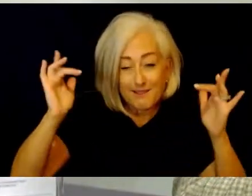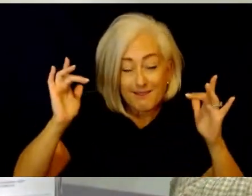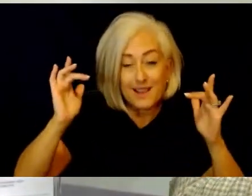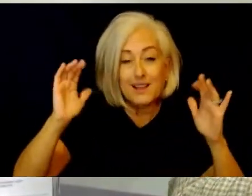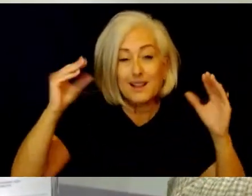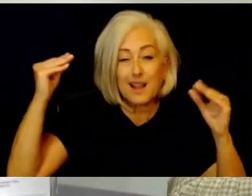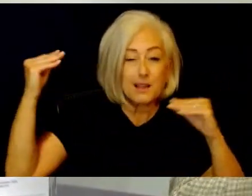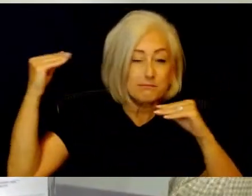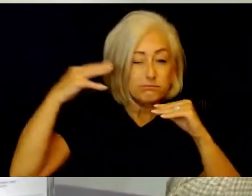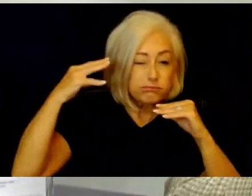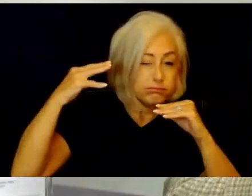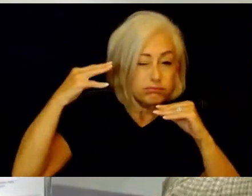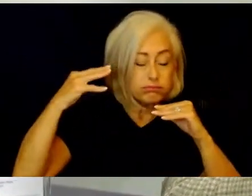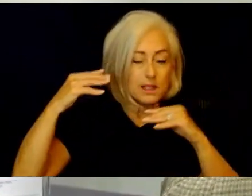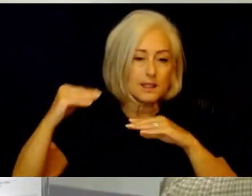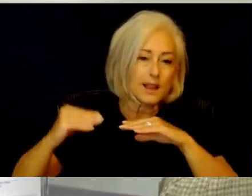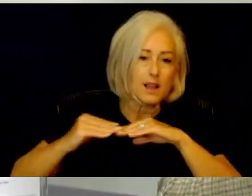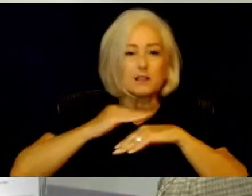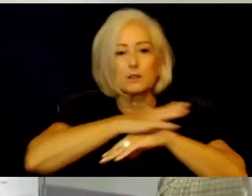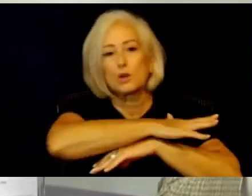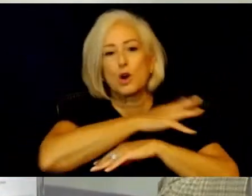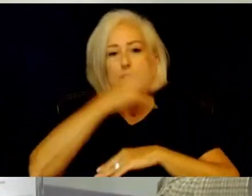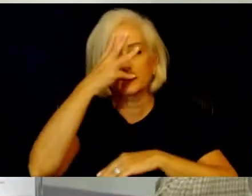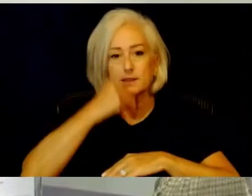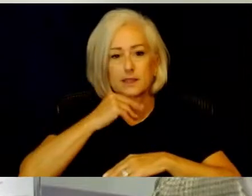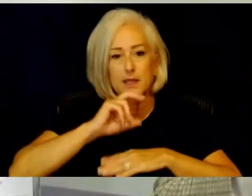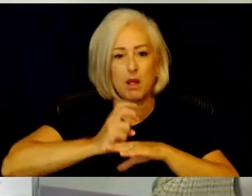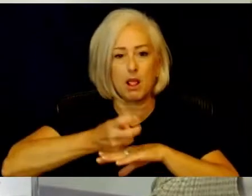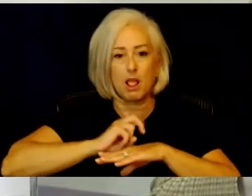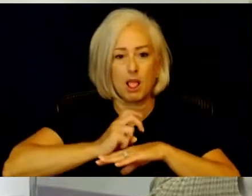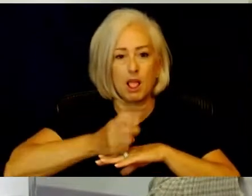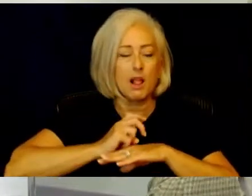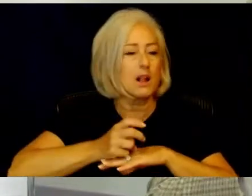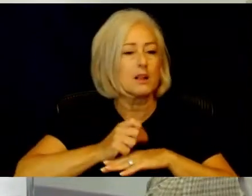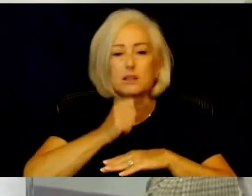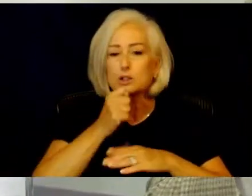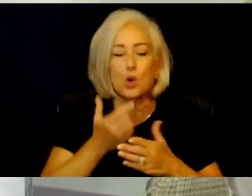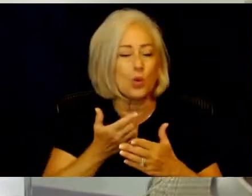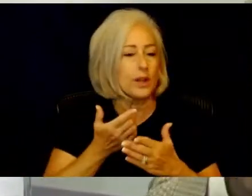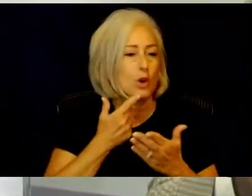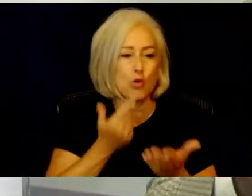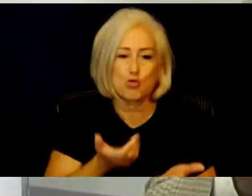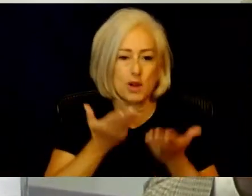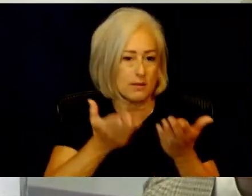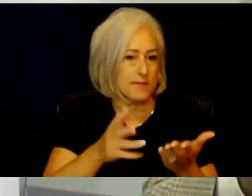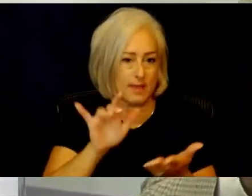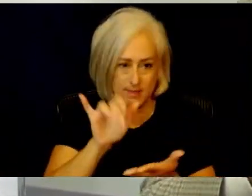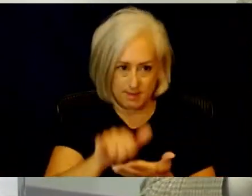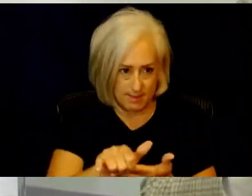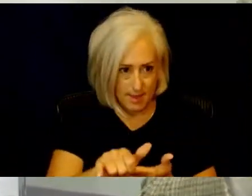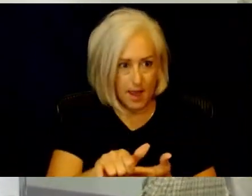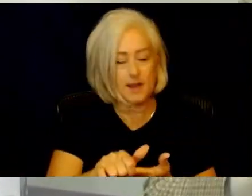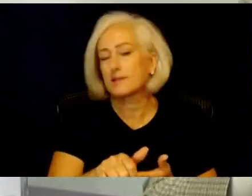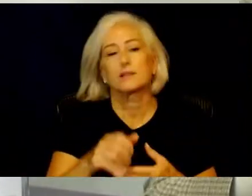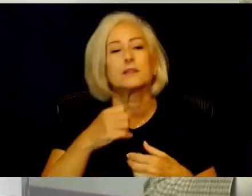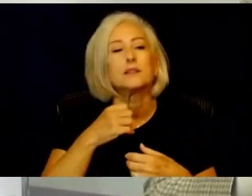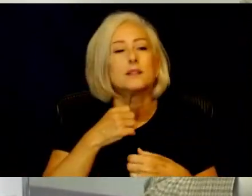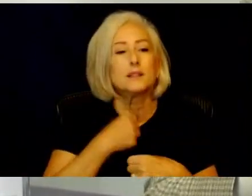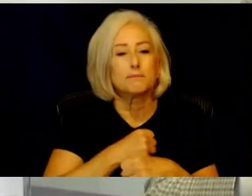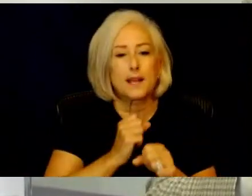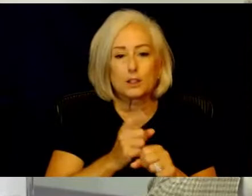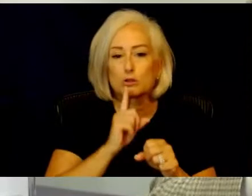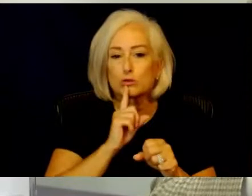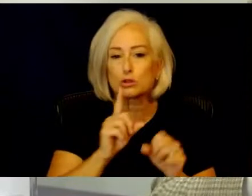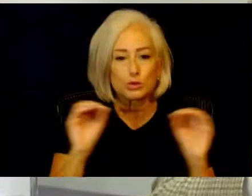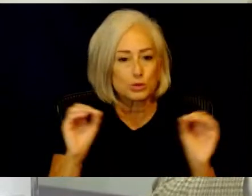issues. So obviously we don't recommend that in elderly folks or who need a dim light to make sure they don't have a fall or anything. But the darker you can